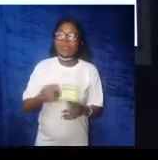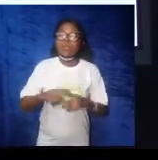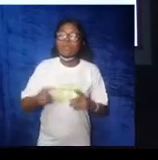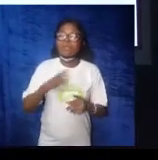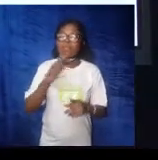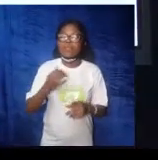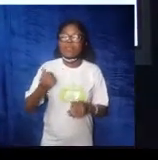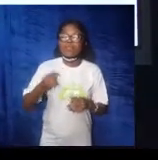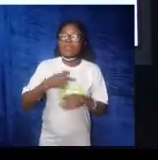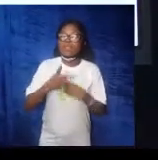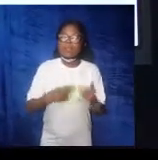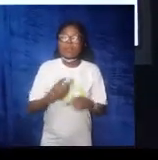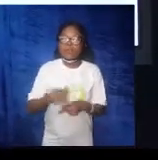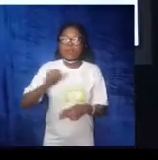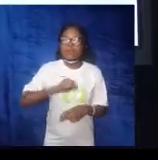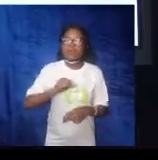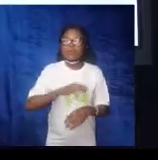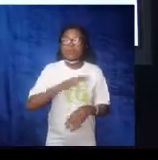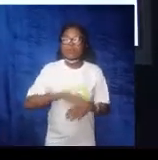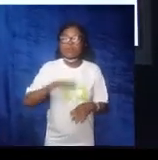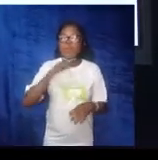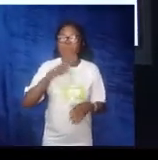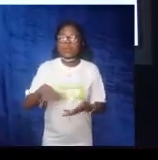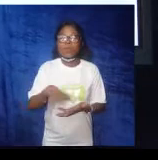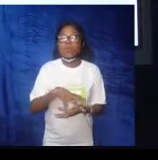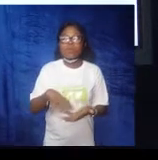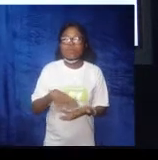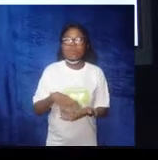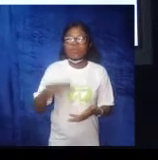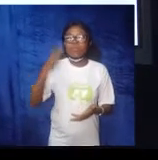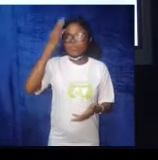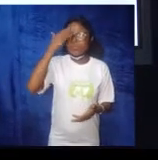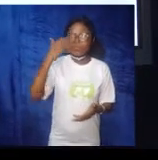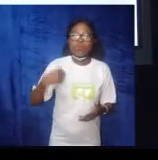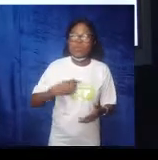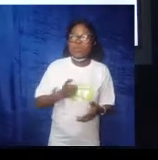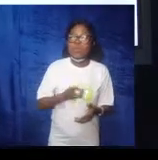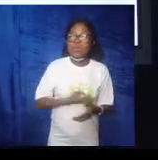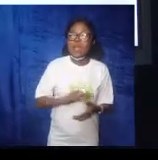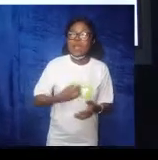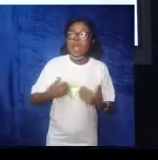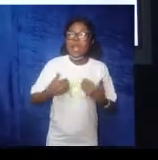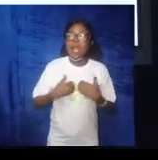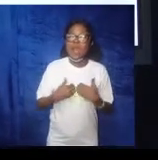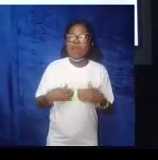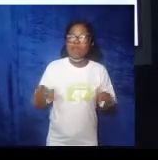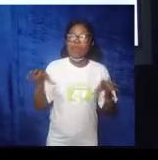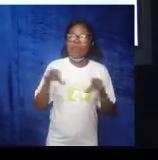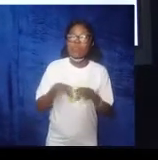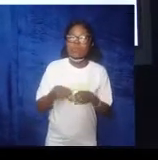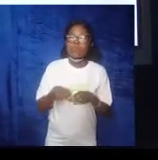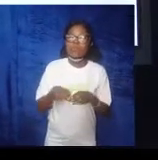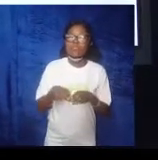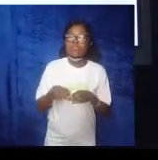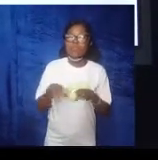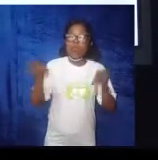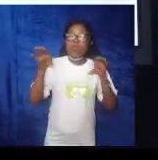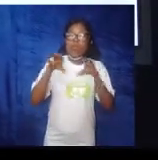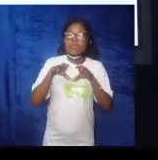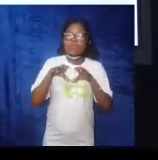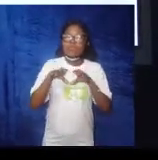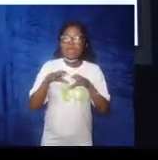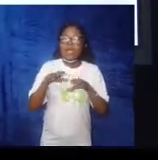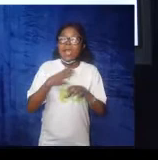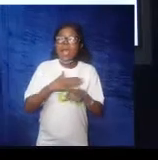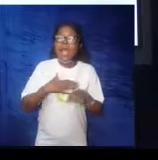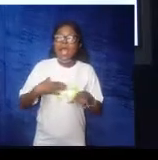be entangled, and that means don't be confused. No, we have corresponding, and then you remember you have to put the F,